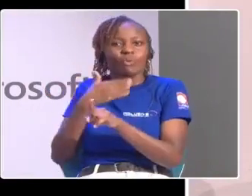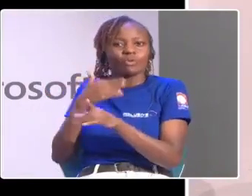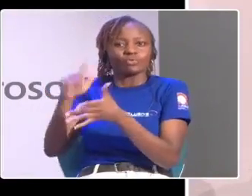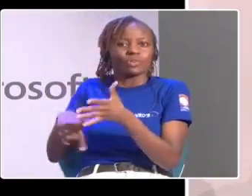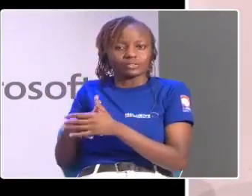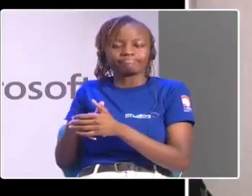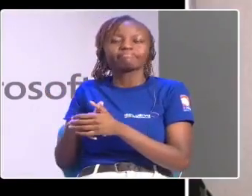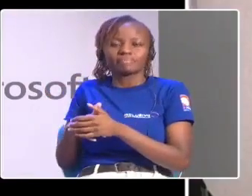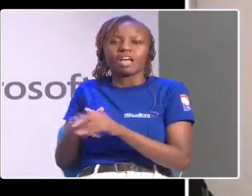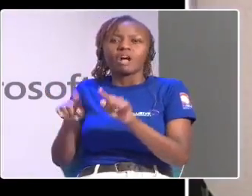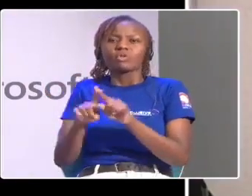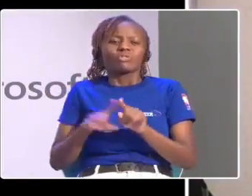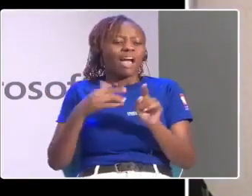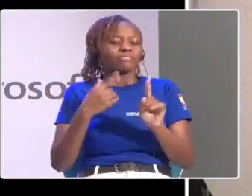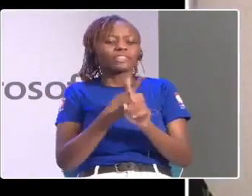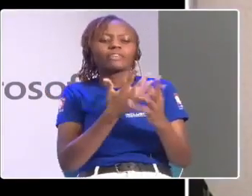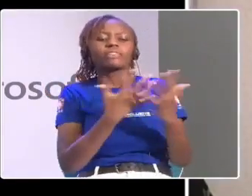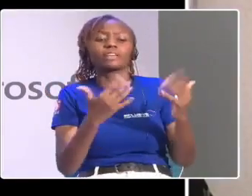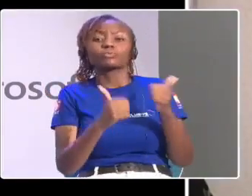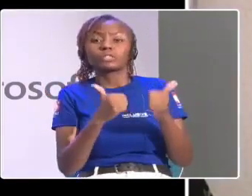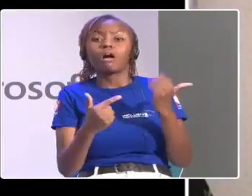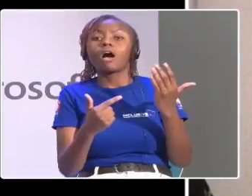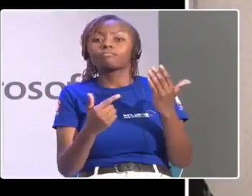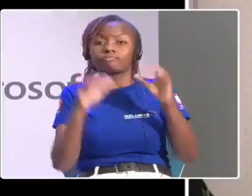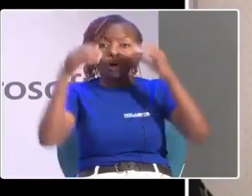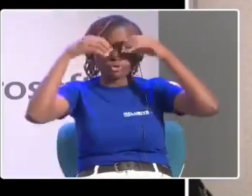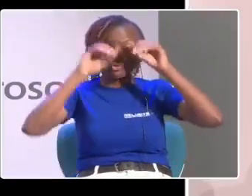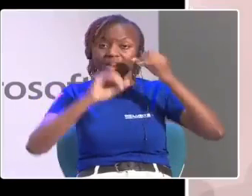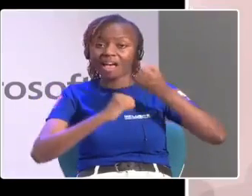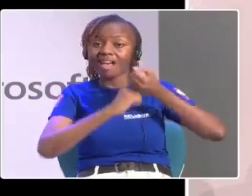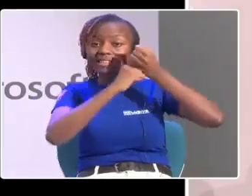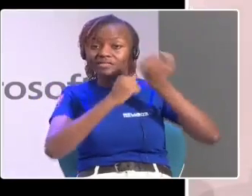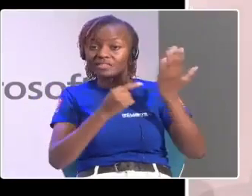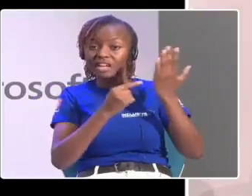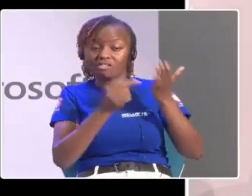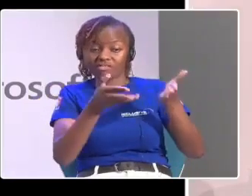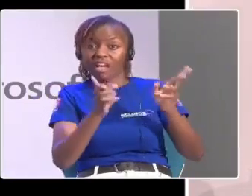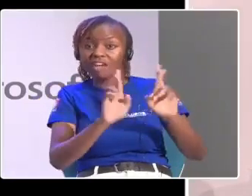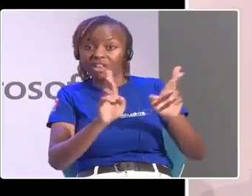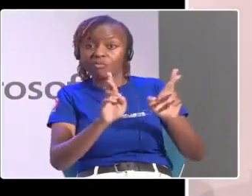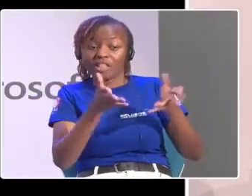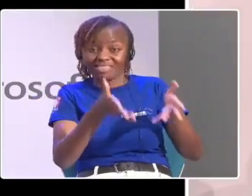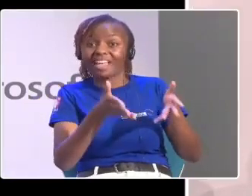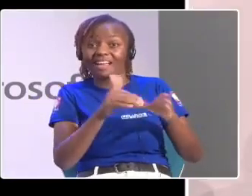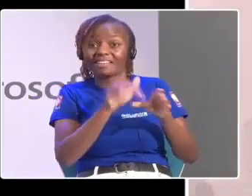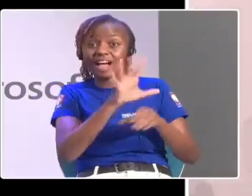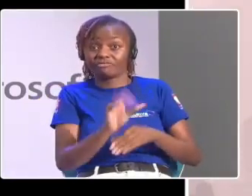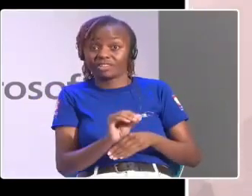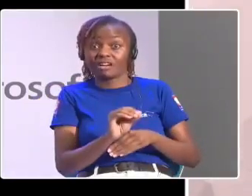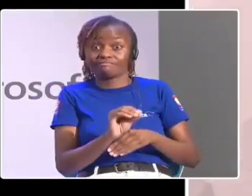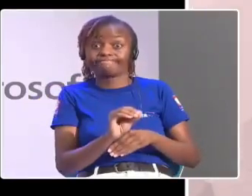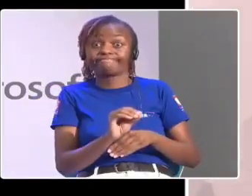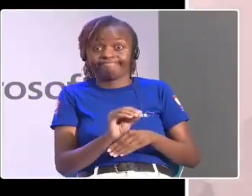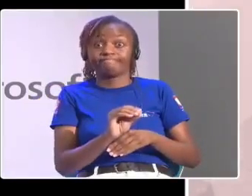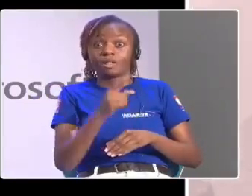a number of products where Google assistive technologies are being made available here in Africa. We